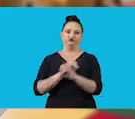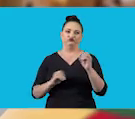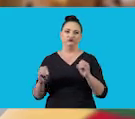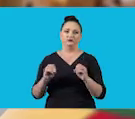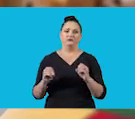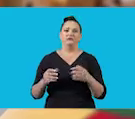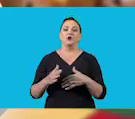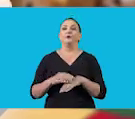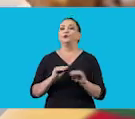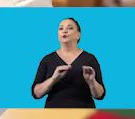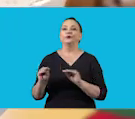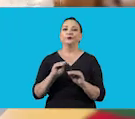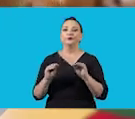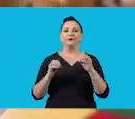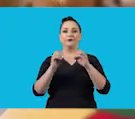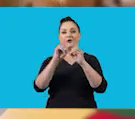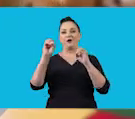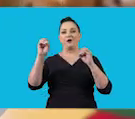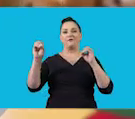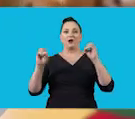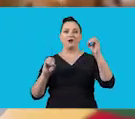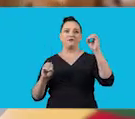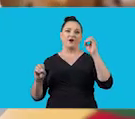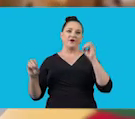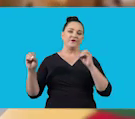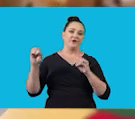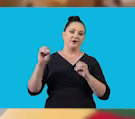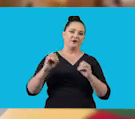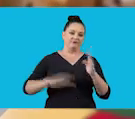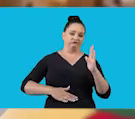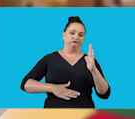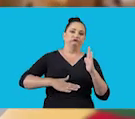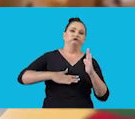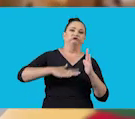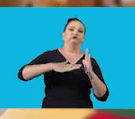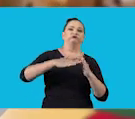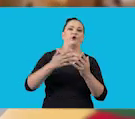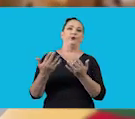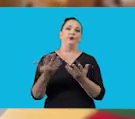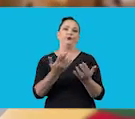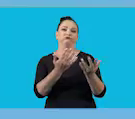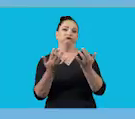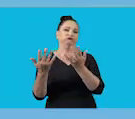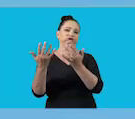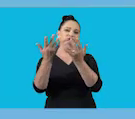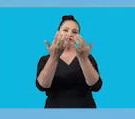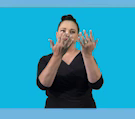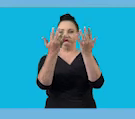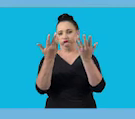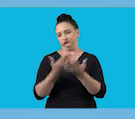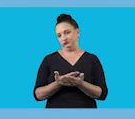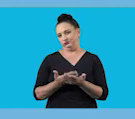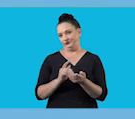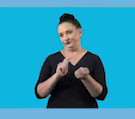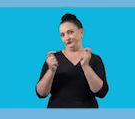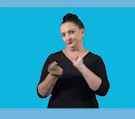liquid, they're going to move around even more further away from each other and fill up the container, and therefore turn into a water vapor, or turn into a gas that